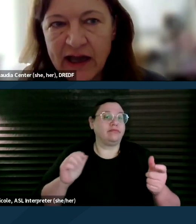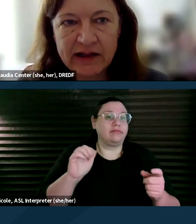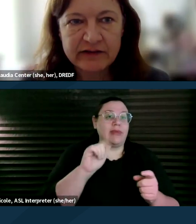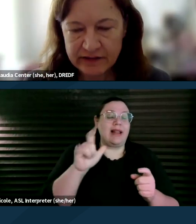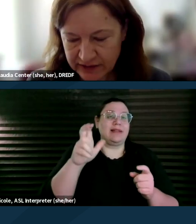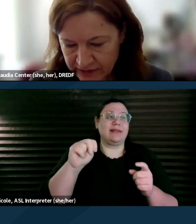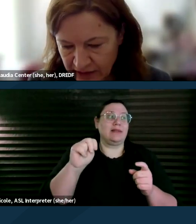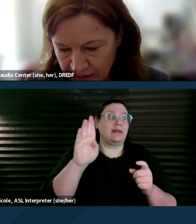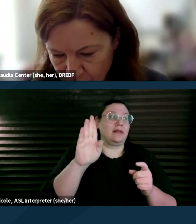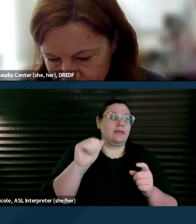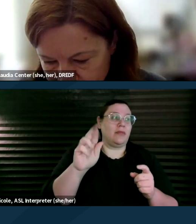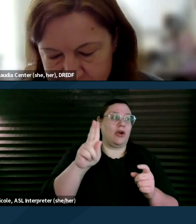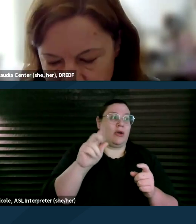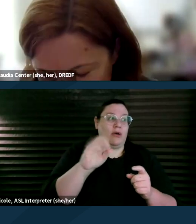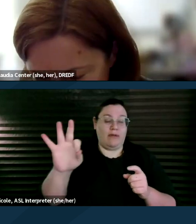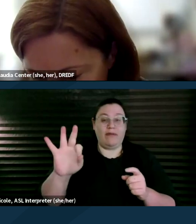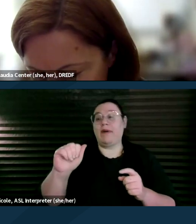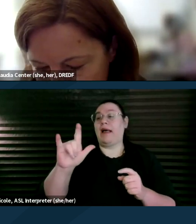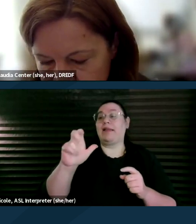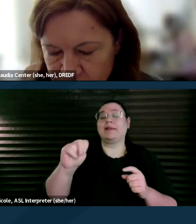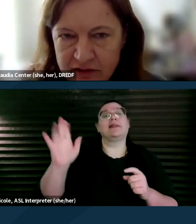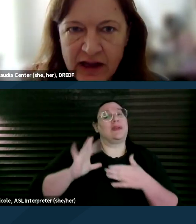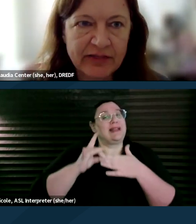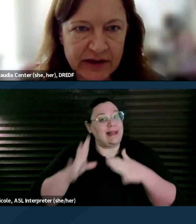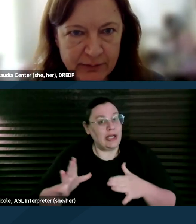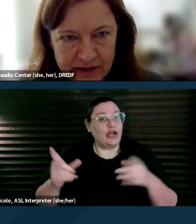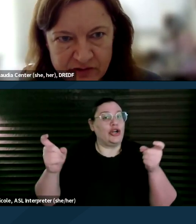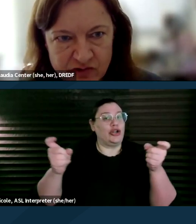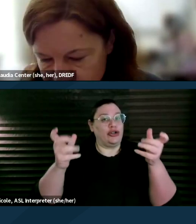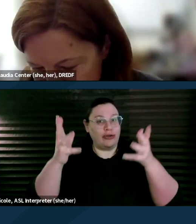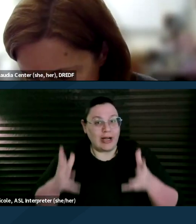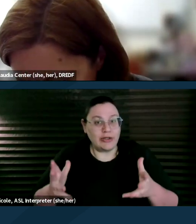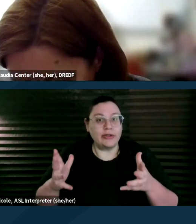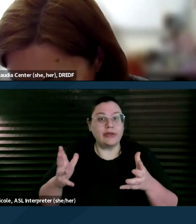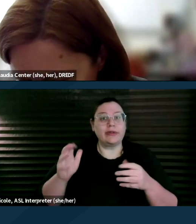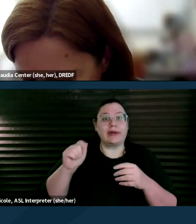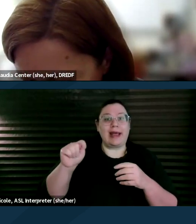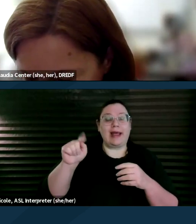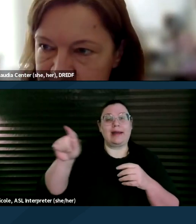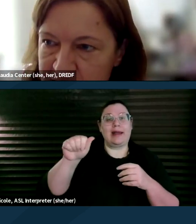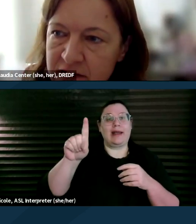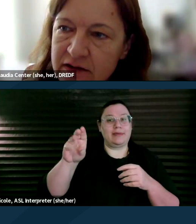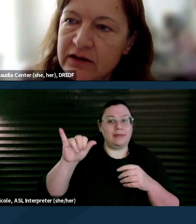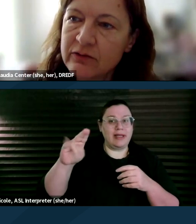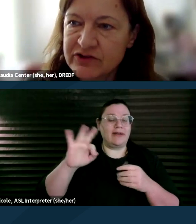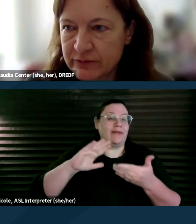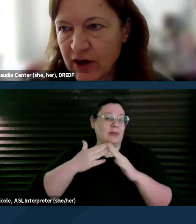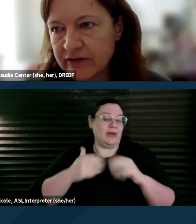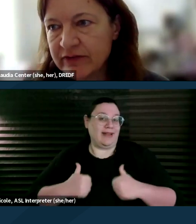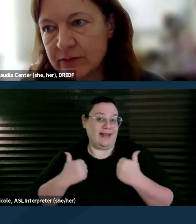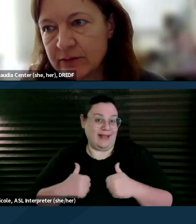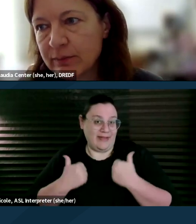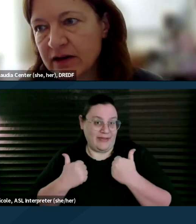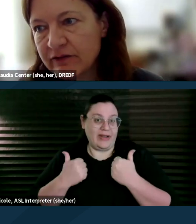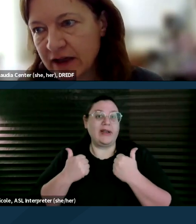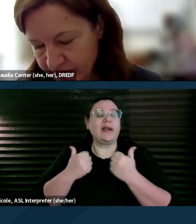Barkoff. Allison was a leader, a director at the Administration of Community Living, which is part